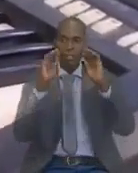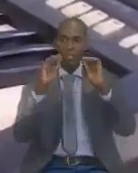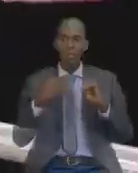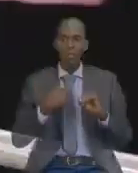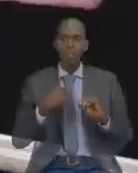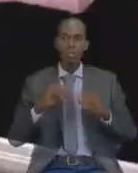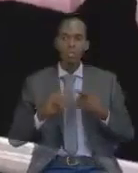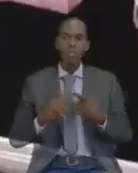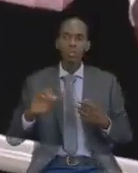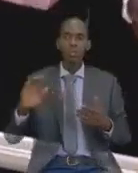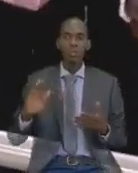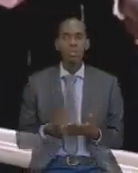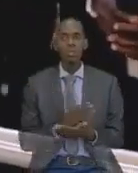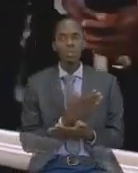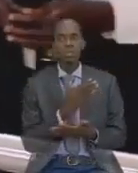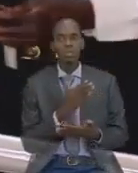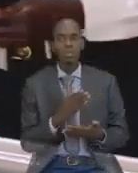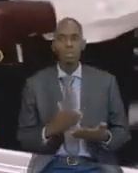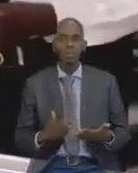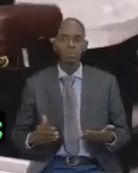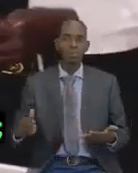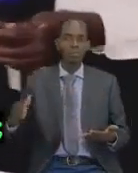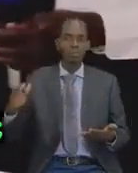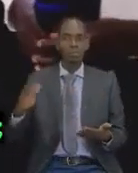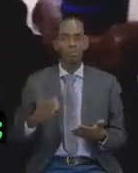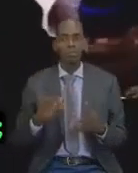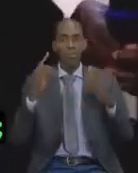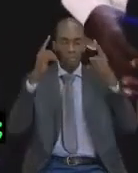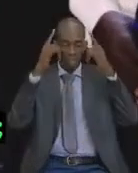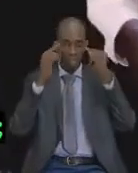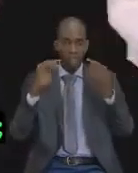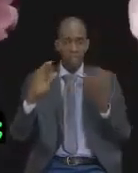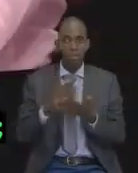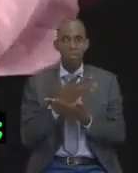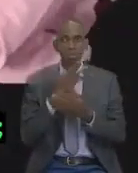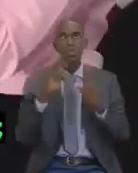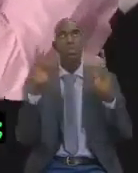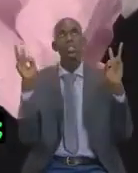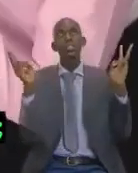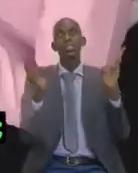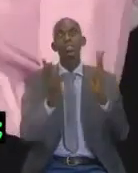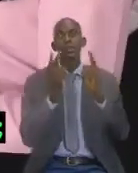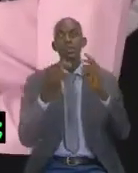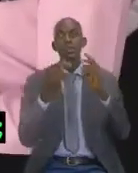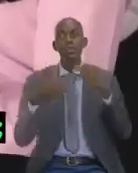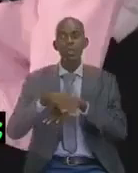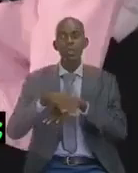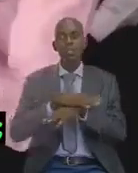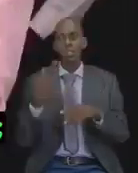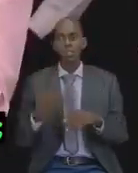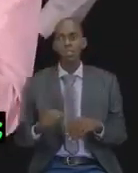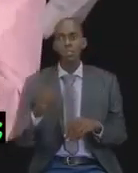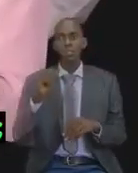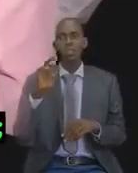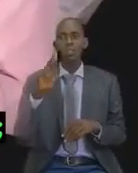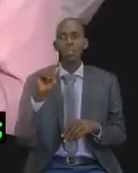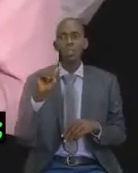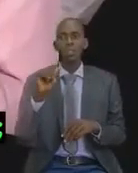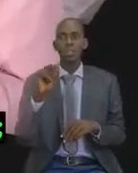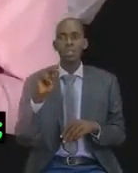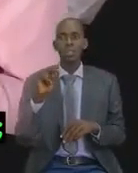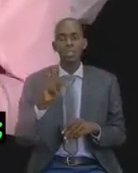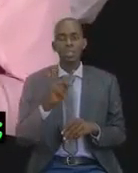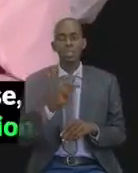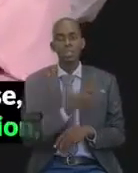it teaches me to sing. Moses songs of victory, all the tyrants